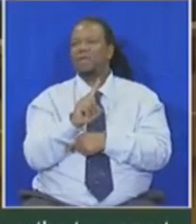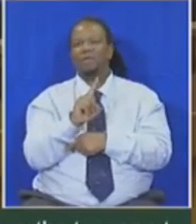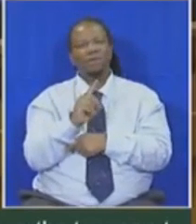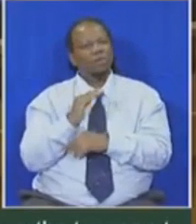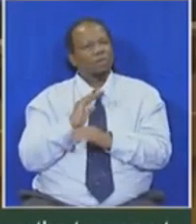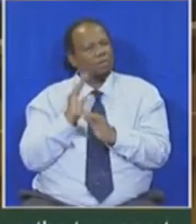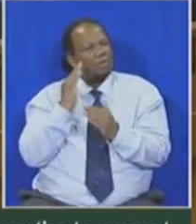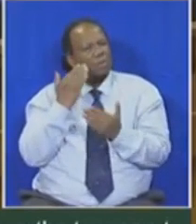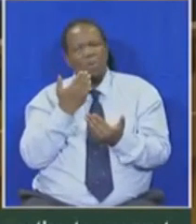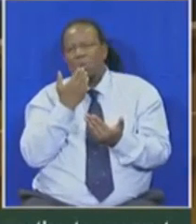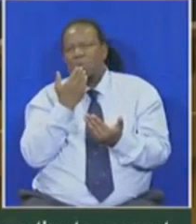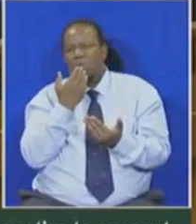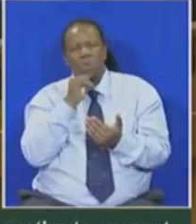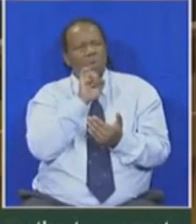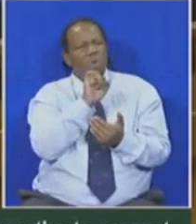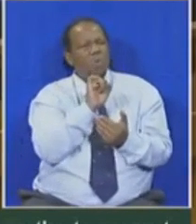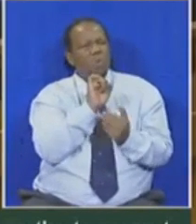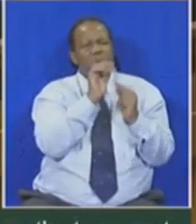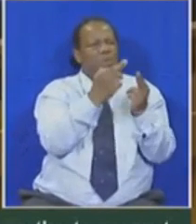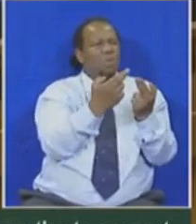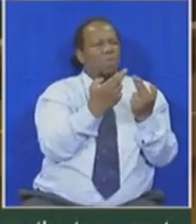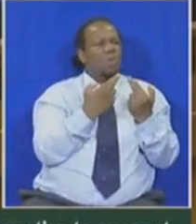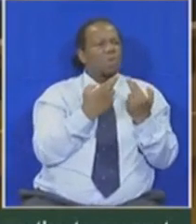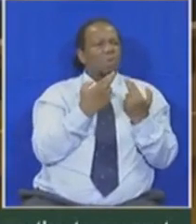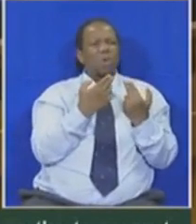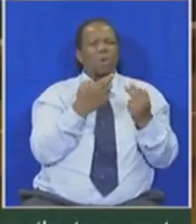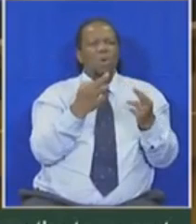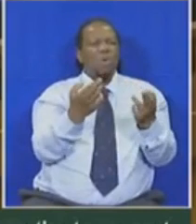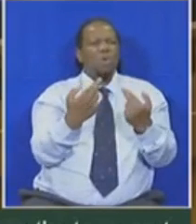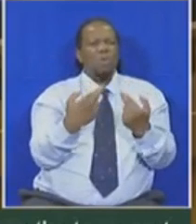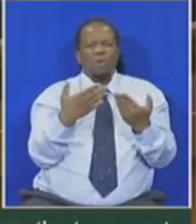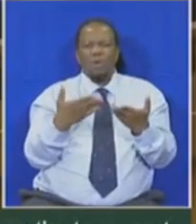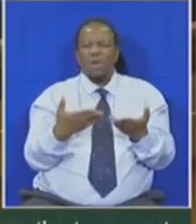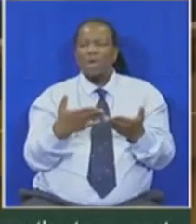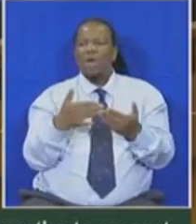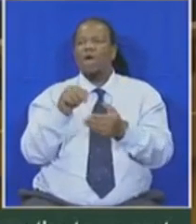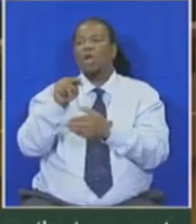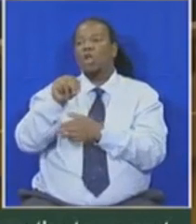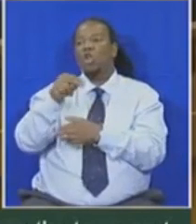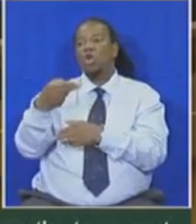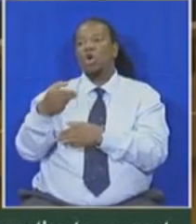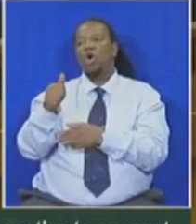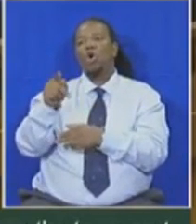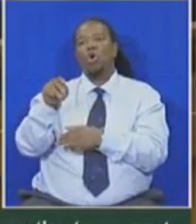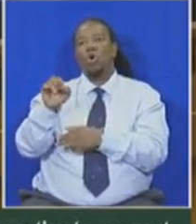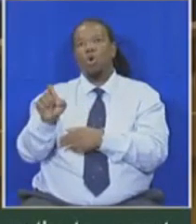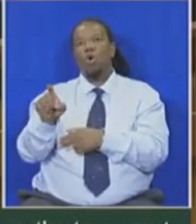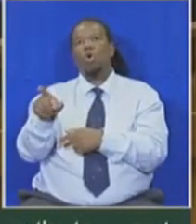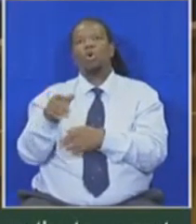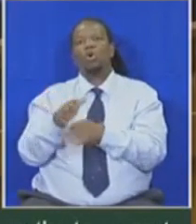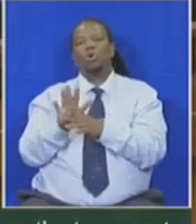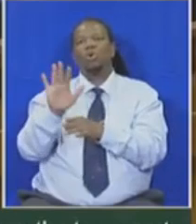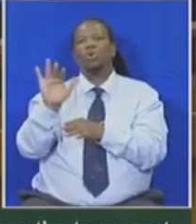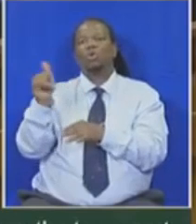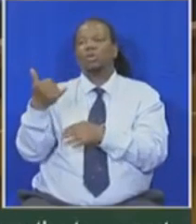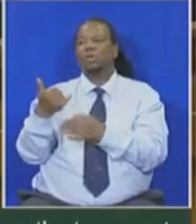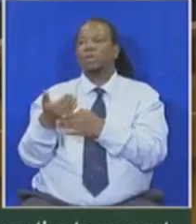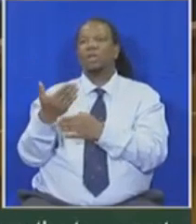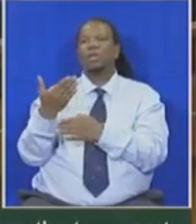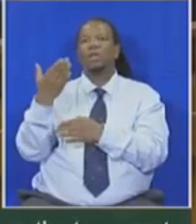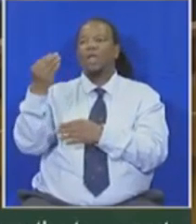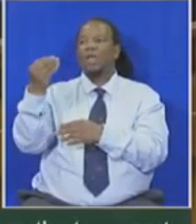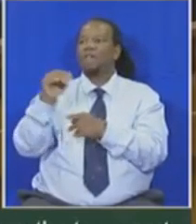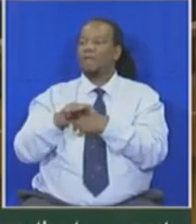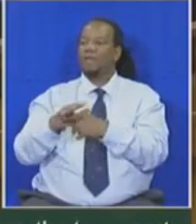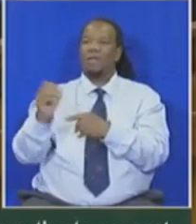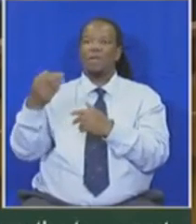who is accountable to who. And that's why Minister Mshlobo, for instance, felt nothing when his agency deployed a signal jammer in this